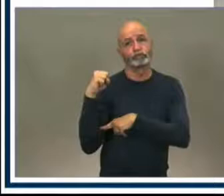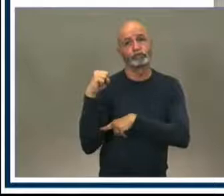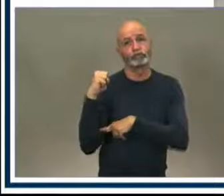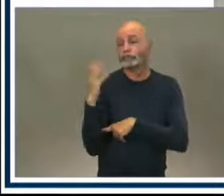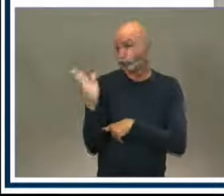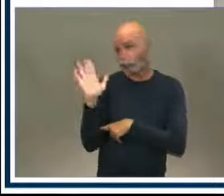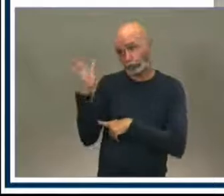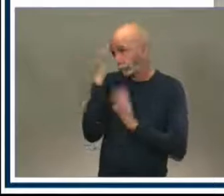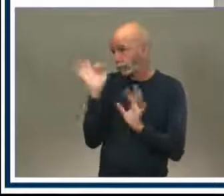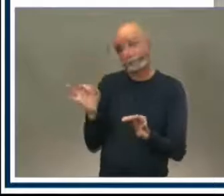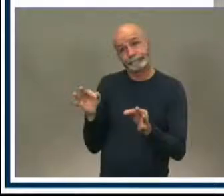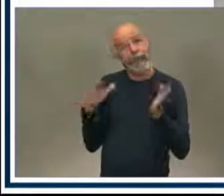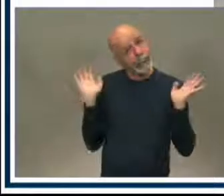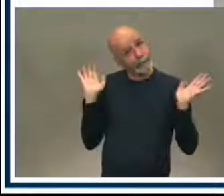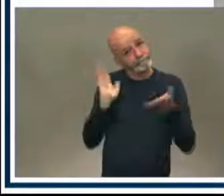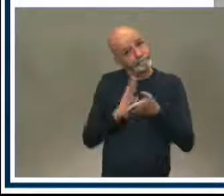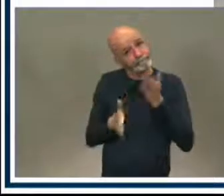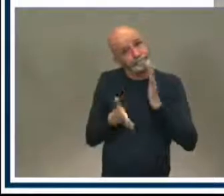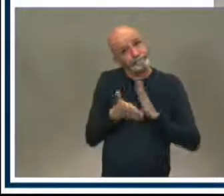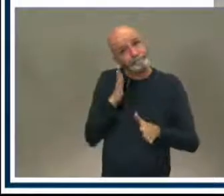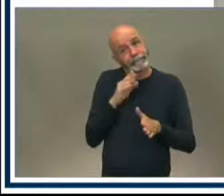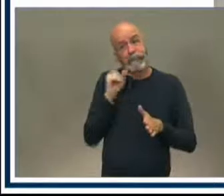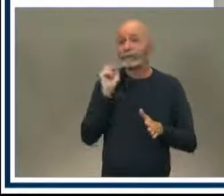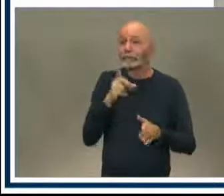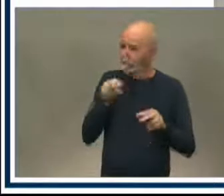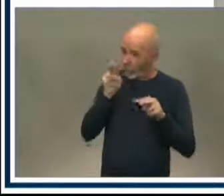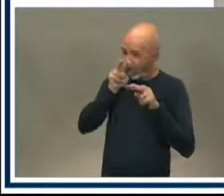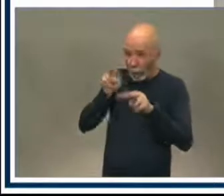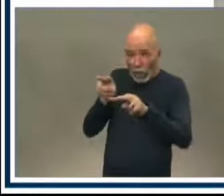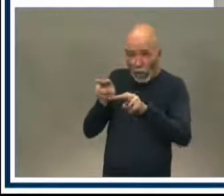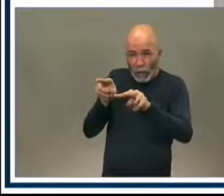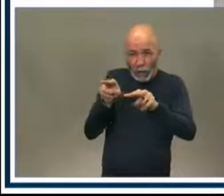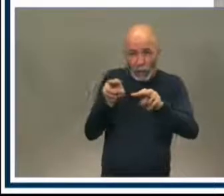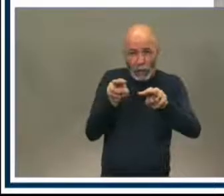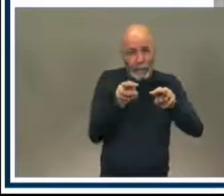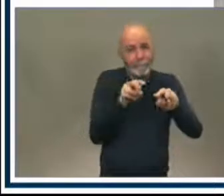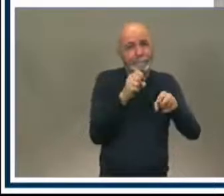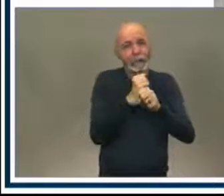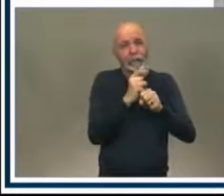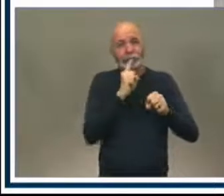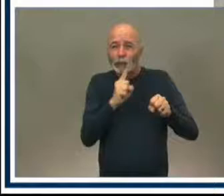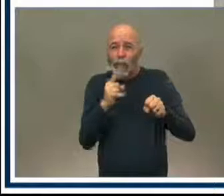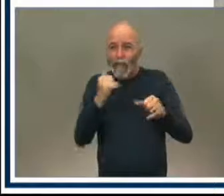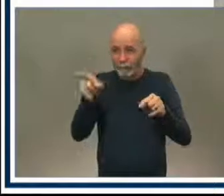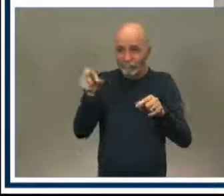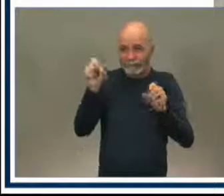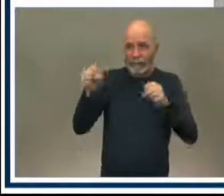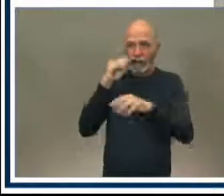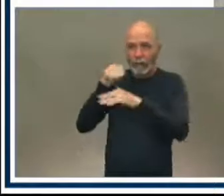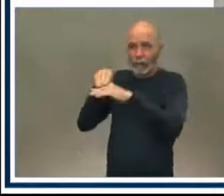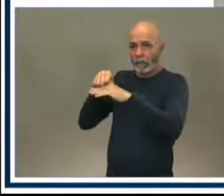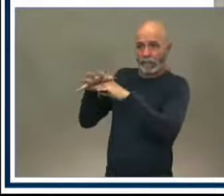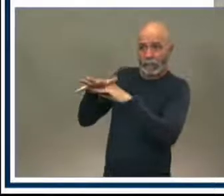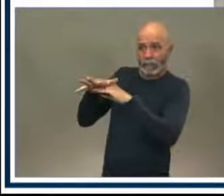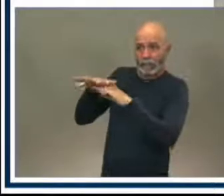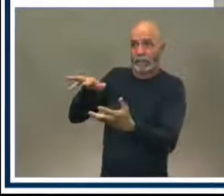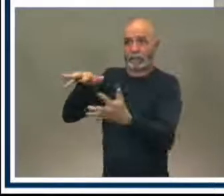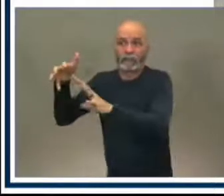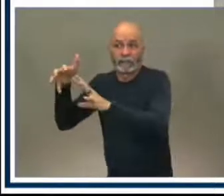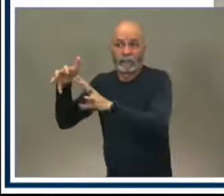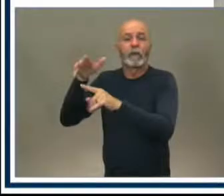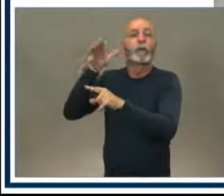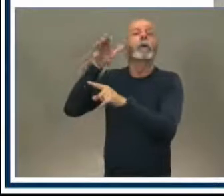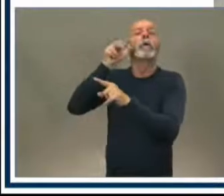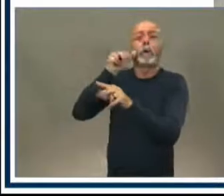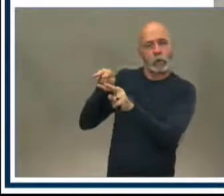make. But we need to closely monitor that number and understand the impact that it could have. If sectors need support after